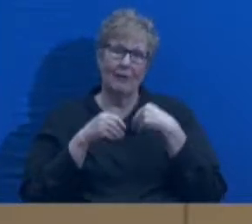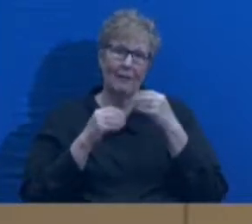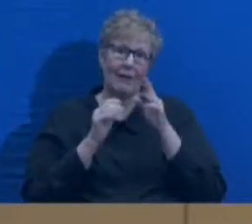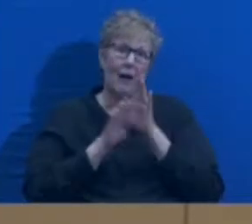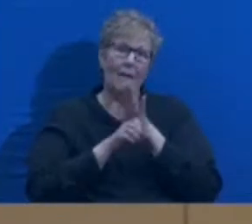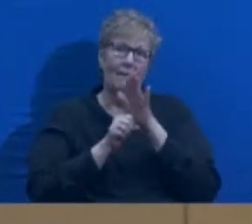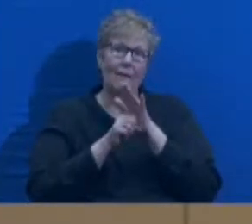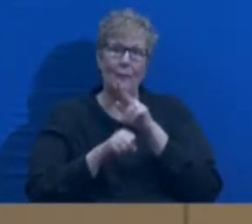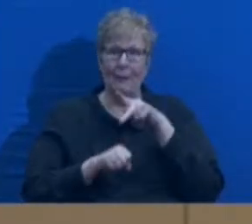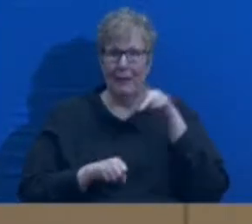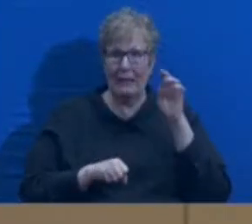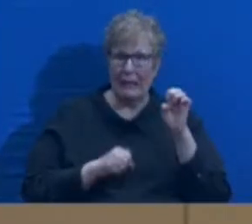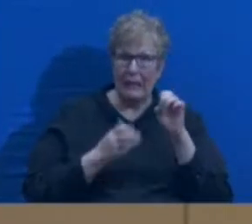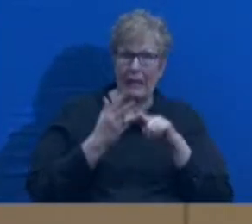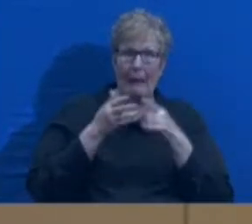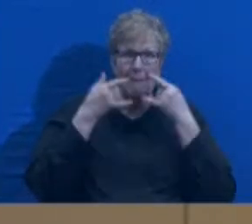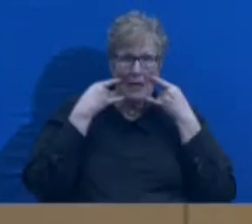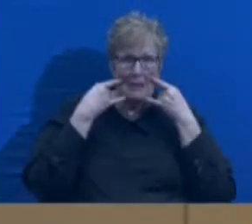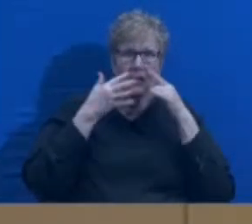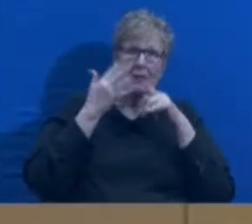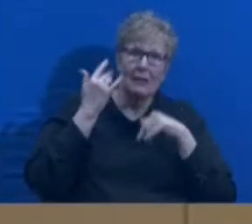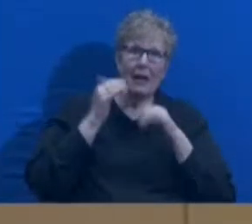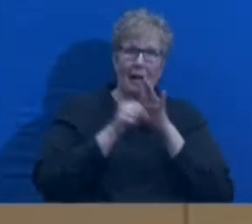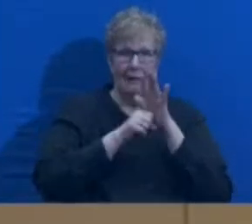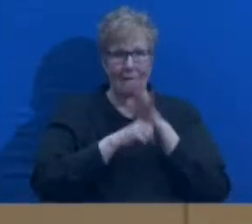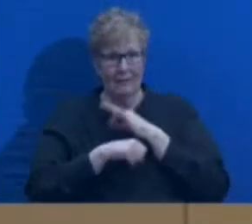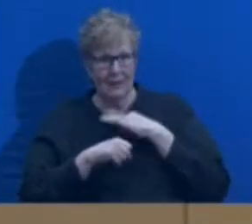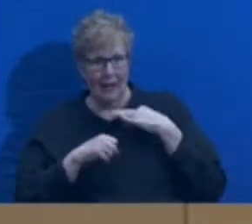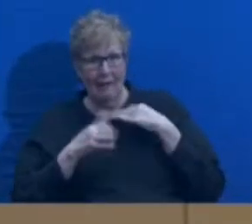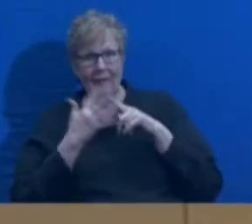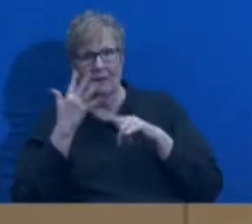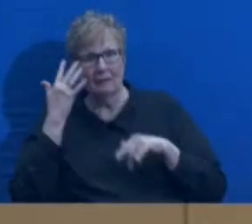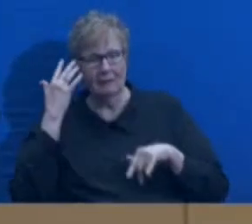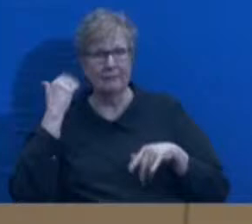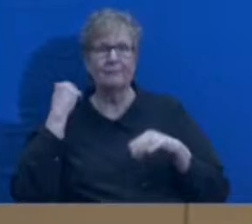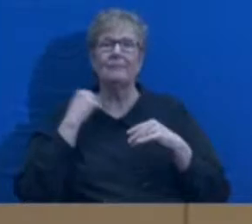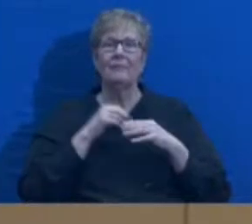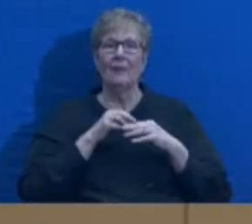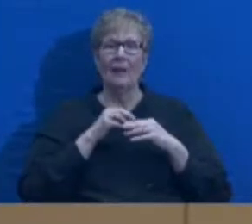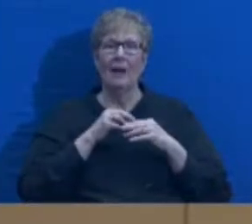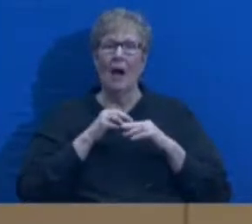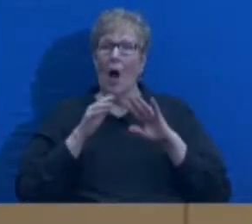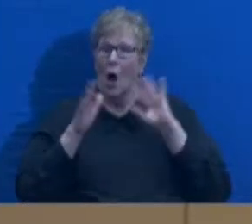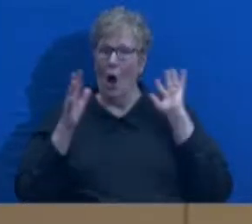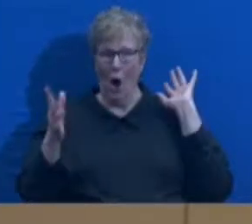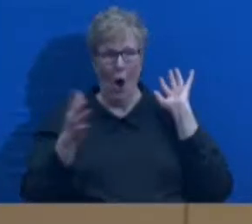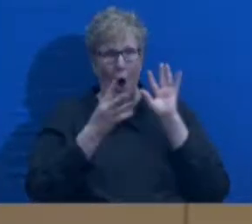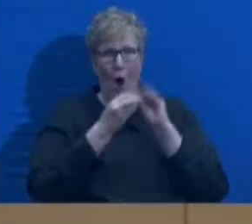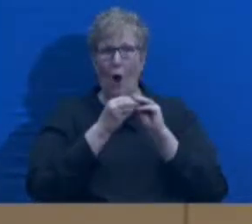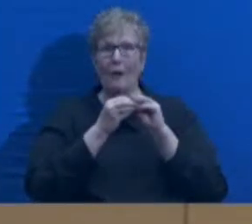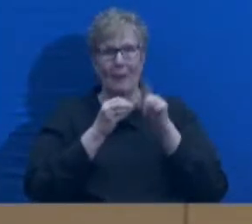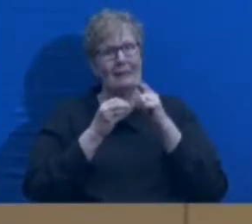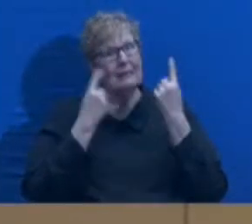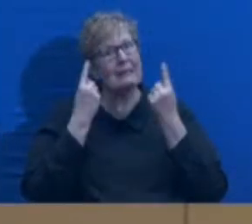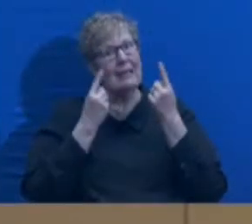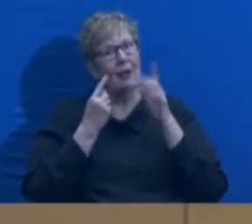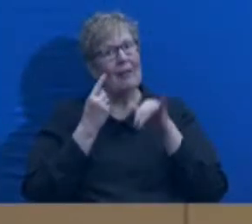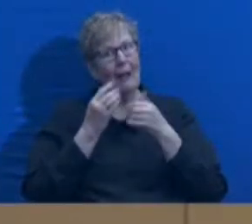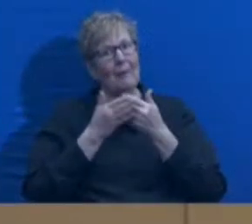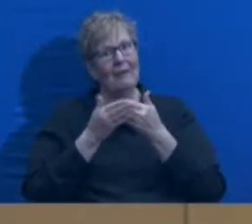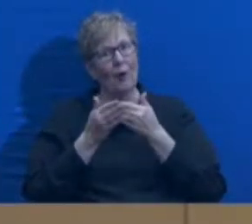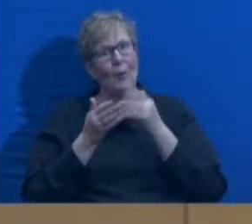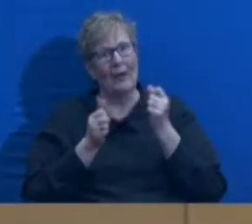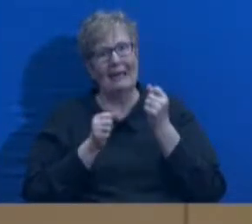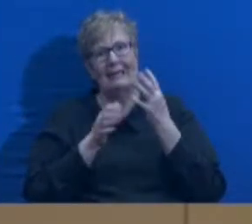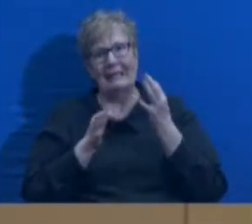and masking, sufficient staffing and teachers to implement plans successfully. All of those things need to be considered before decisions